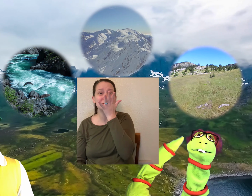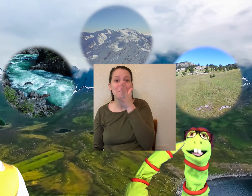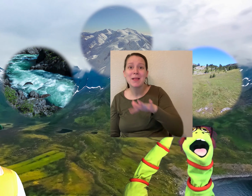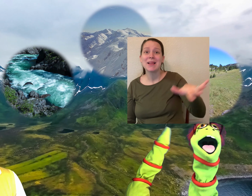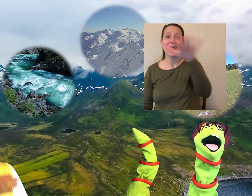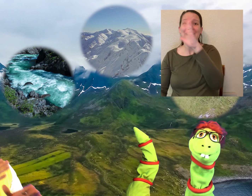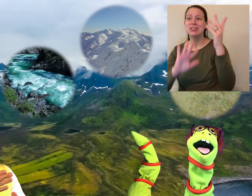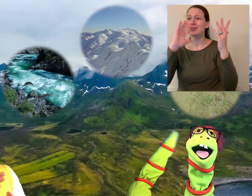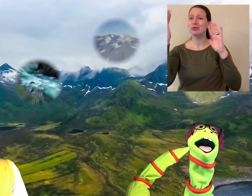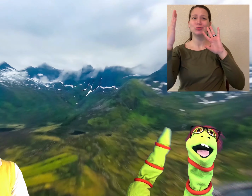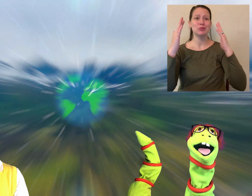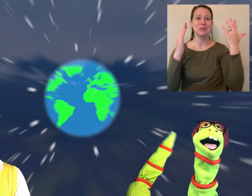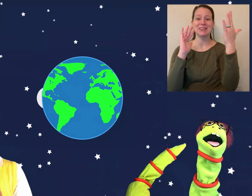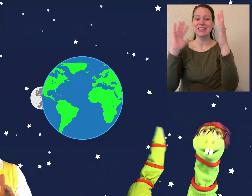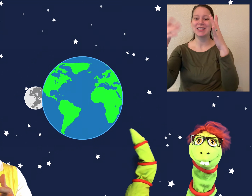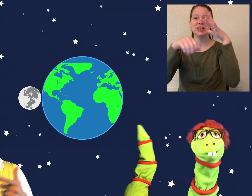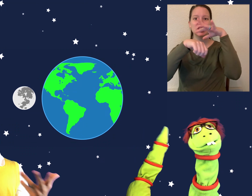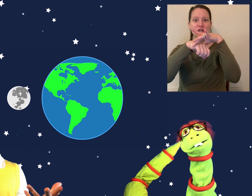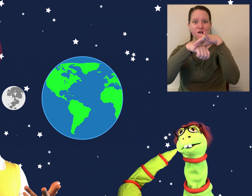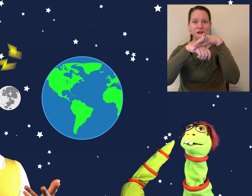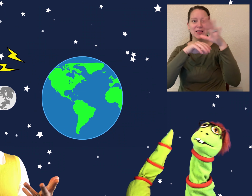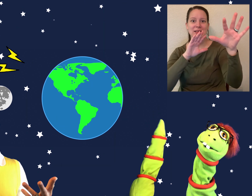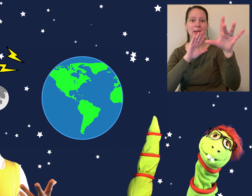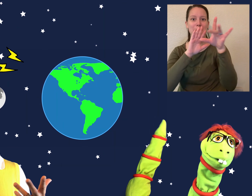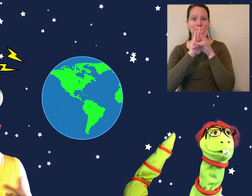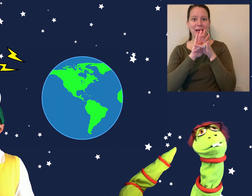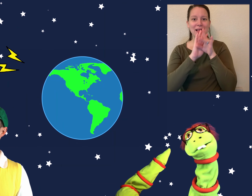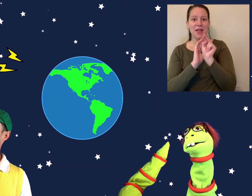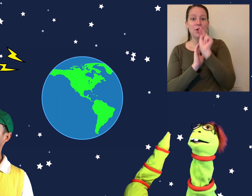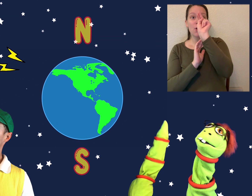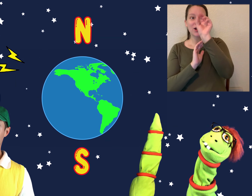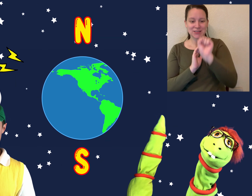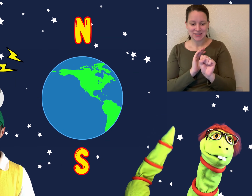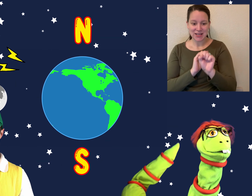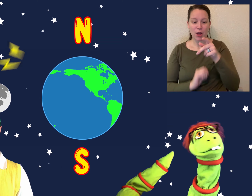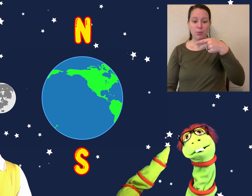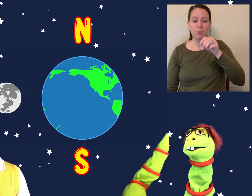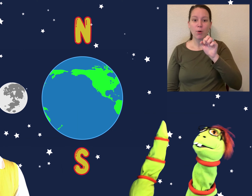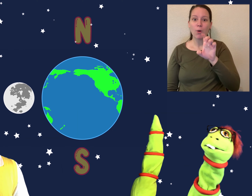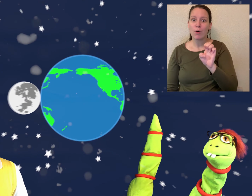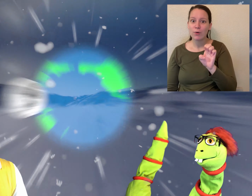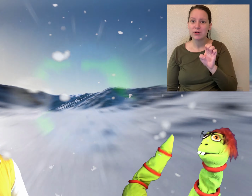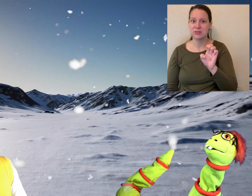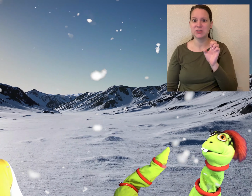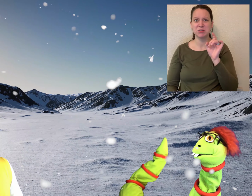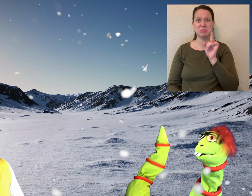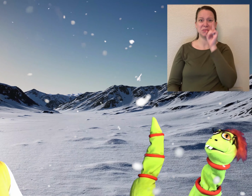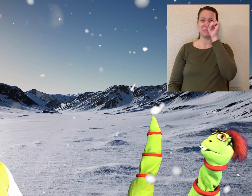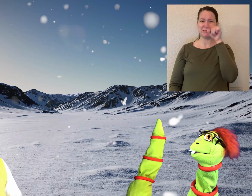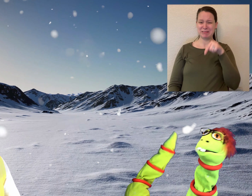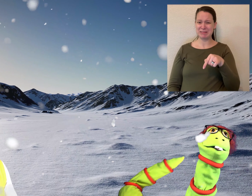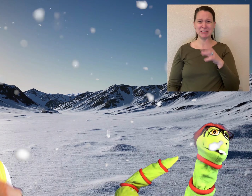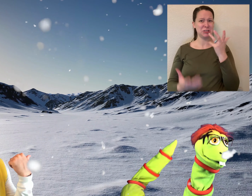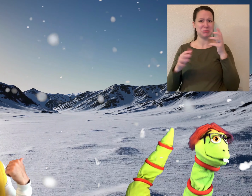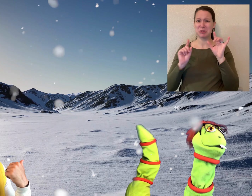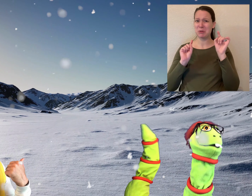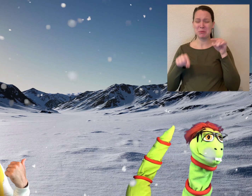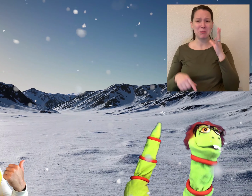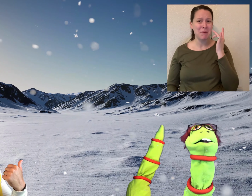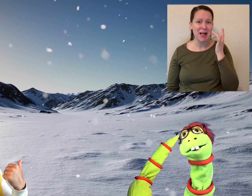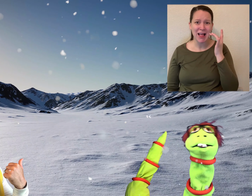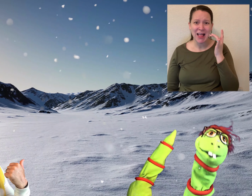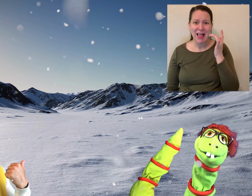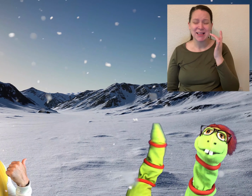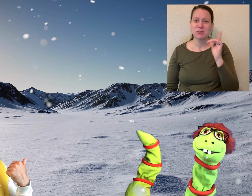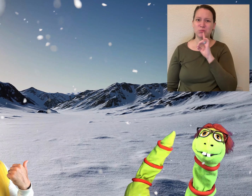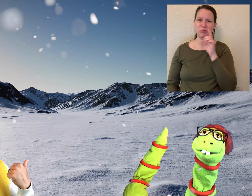in tons of trees The Earth is a giant magnet with a north and south pole But you may not want to go to those,